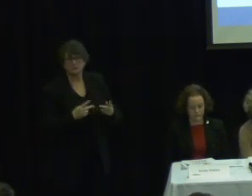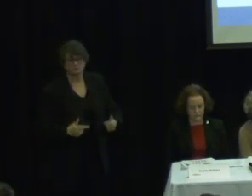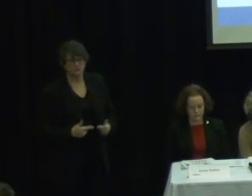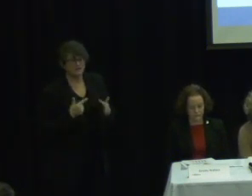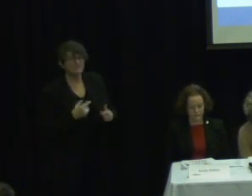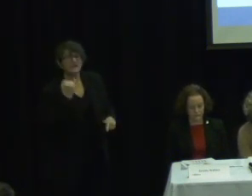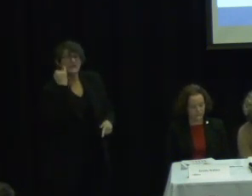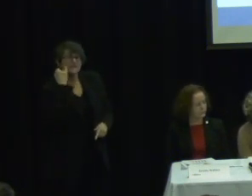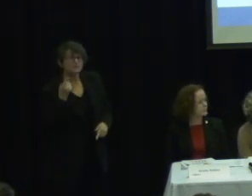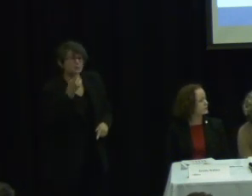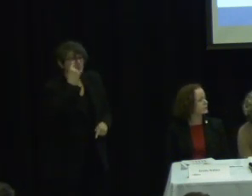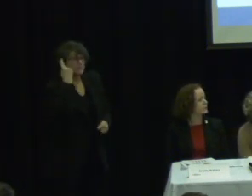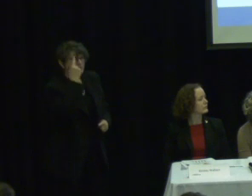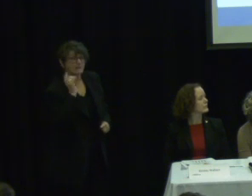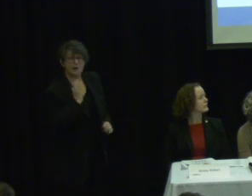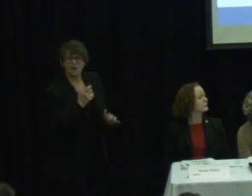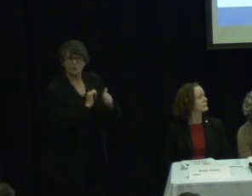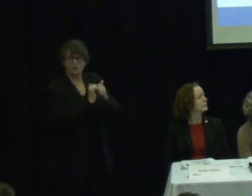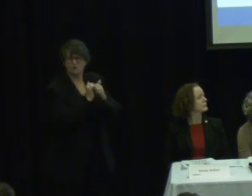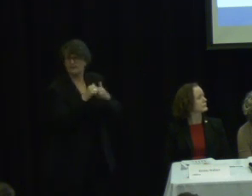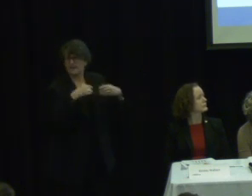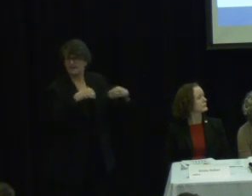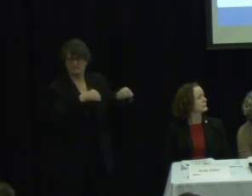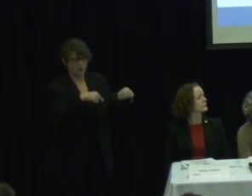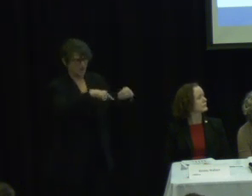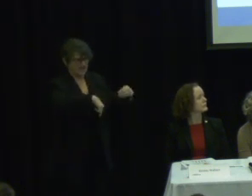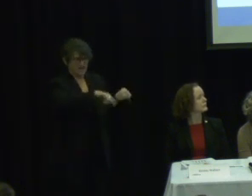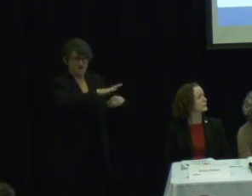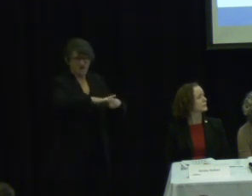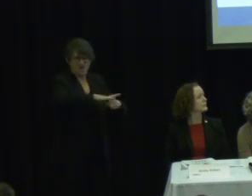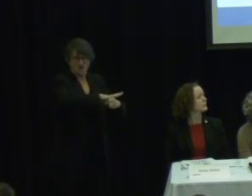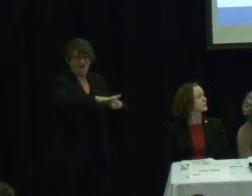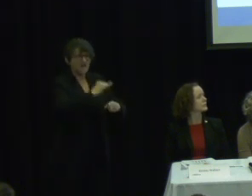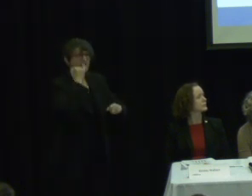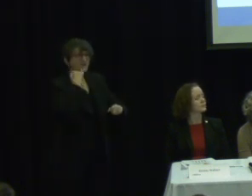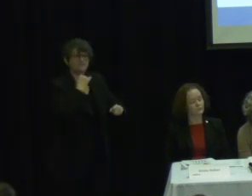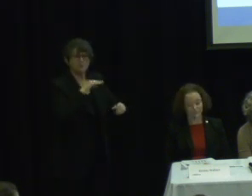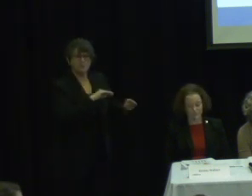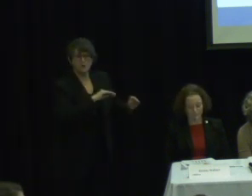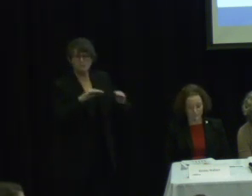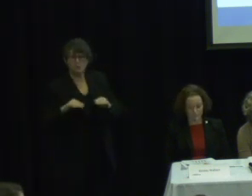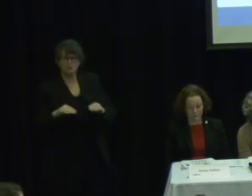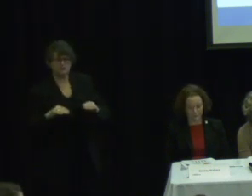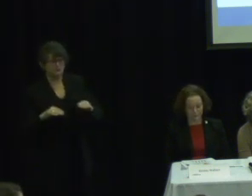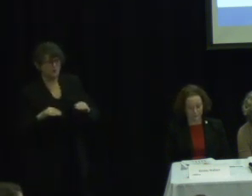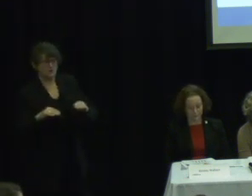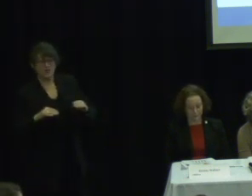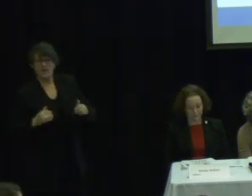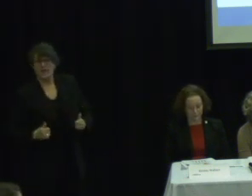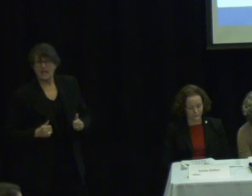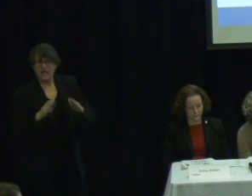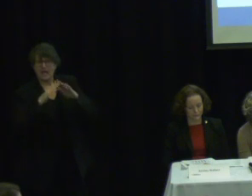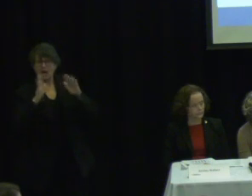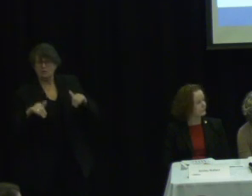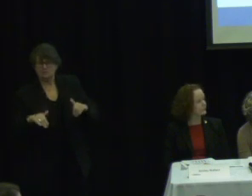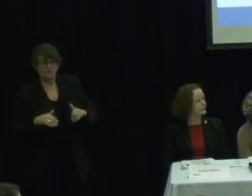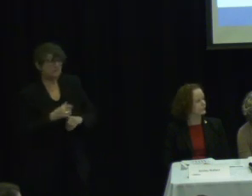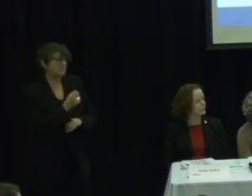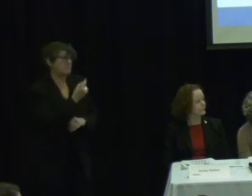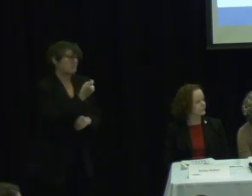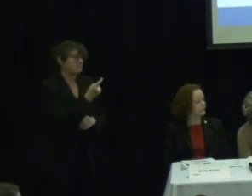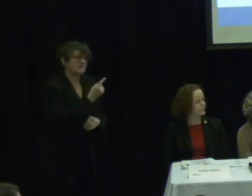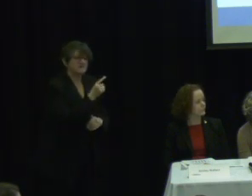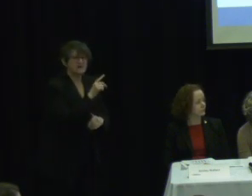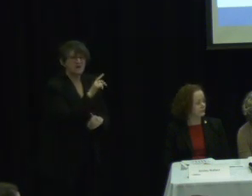in, it's hard until we get this dorm. And if we've moved our occupancy to, and I'm going to round the numbers, but to 1,100 to